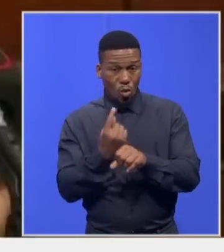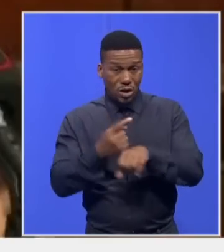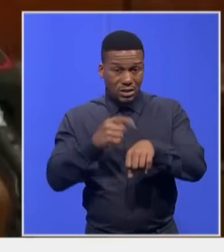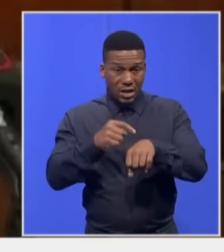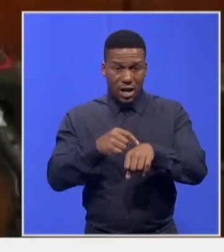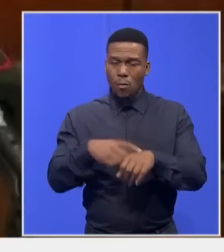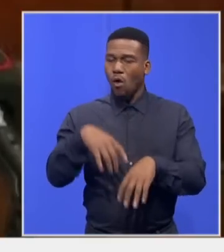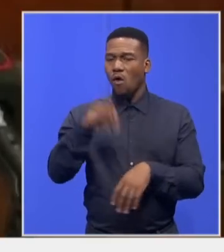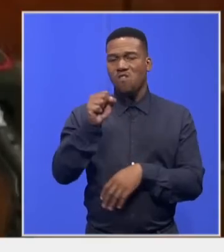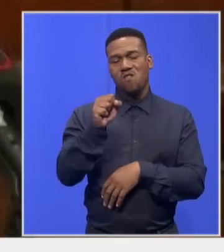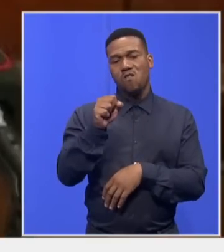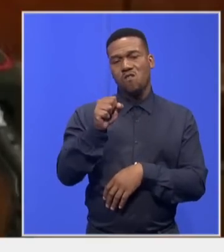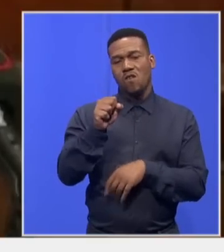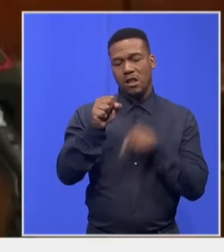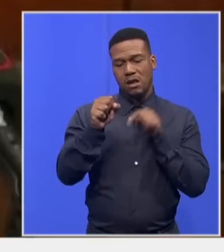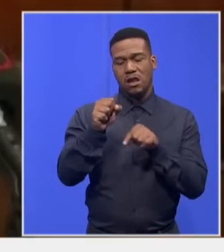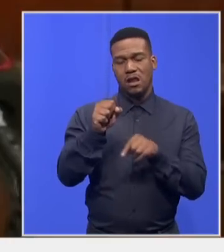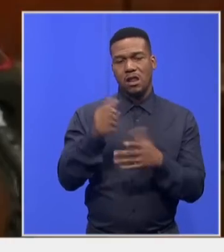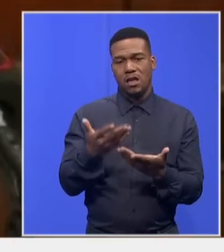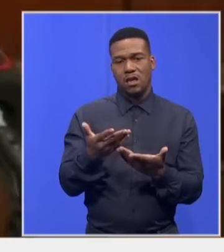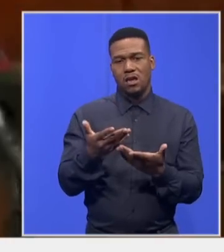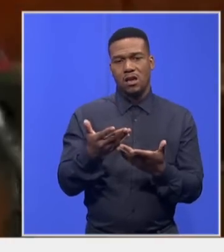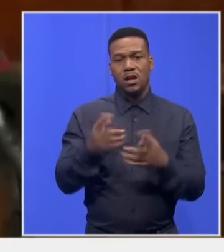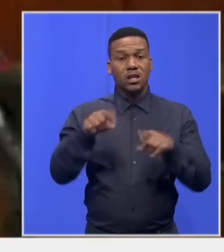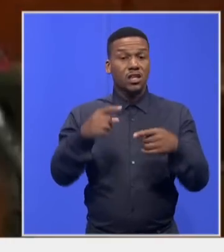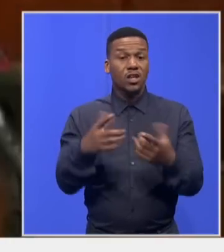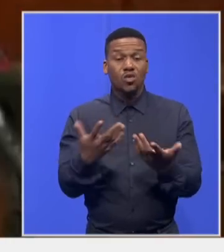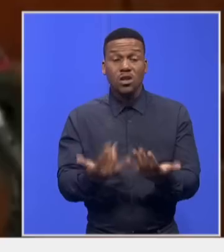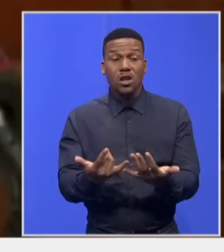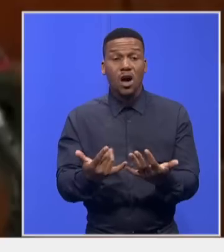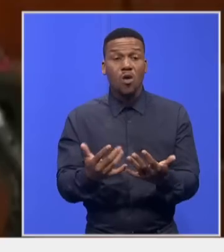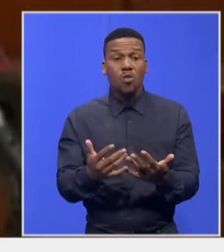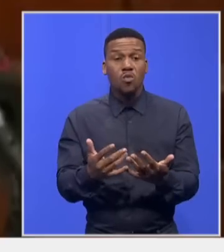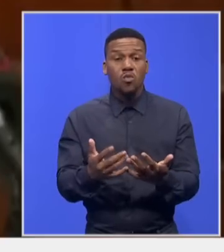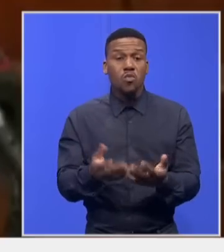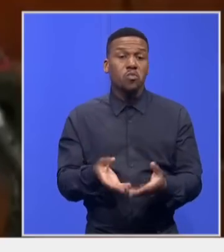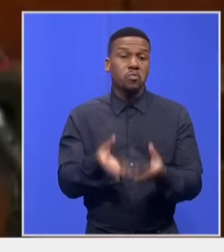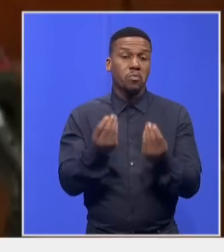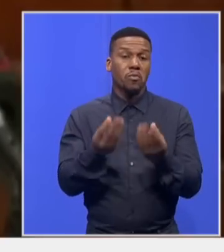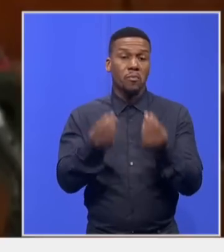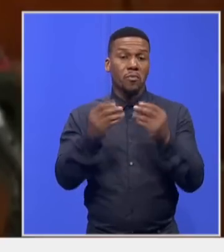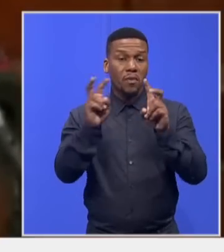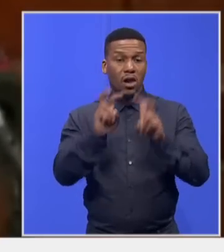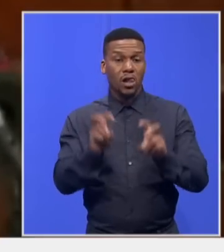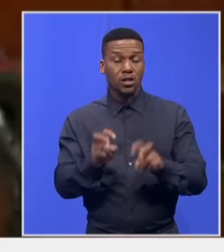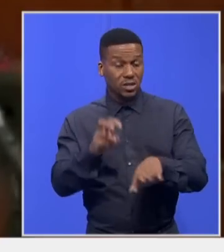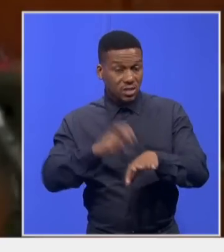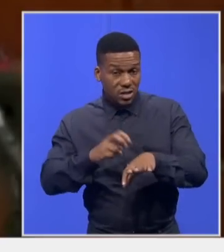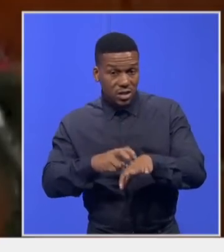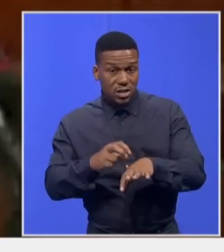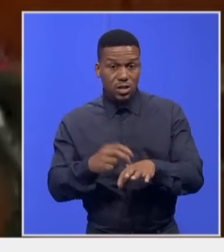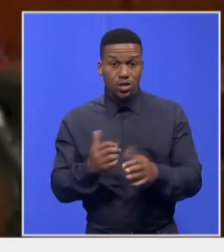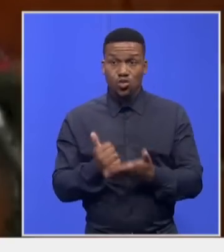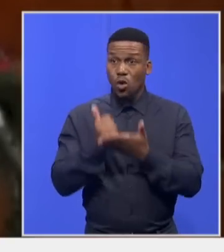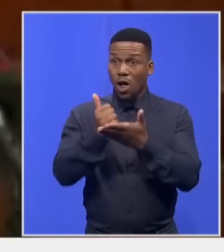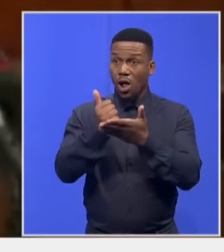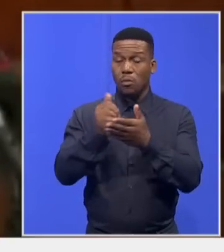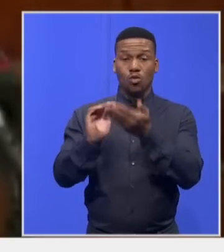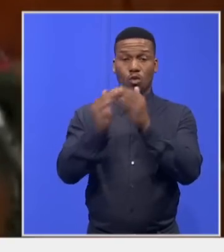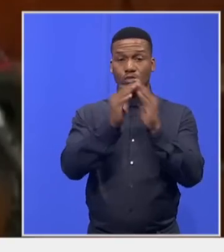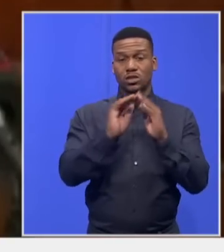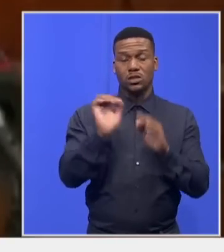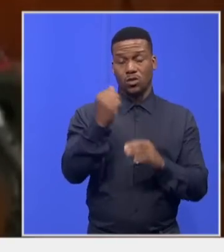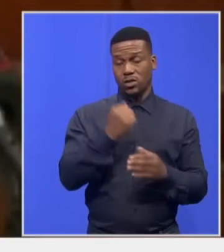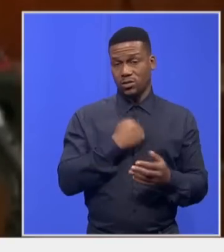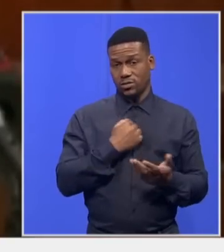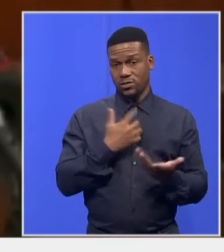unable to extract, if you like, the amount of electrons that is required to help us to power the